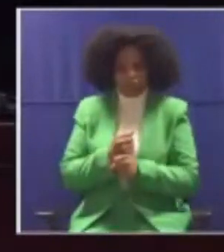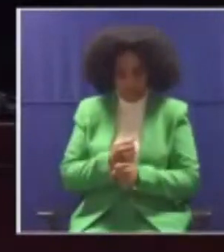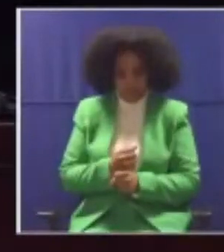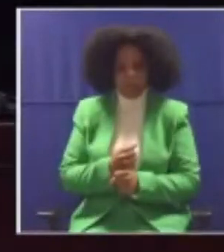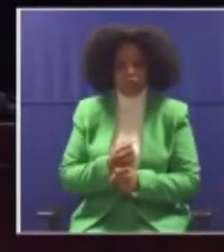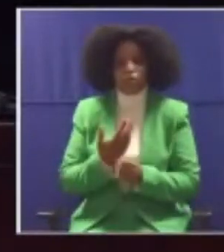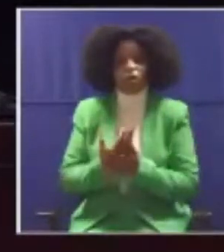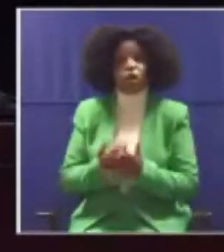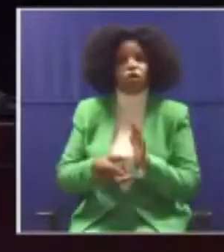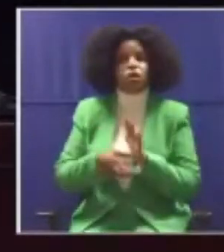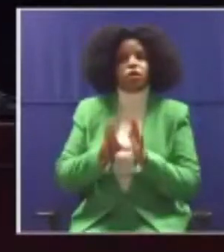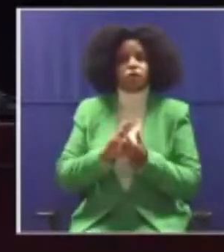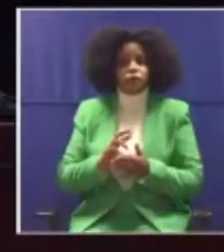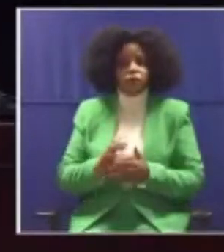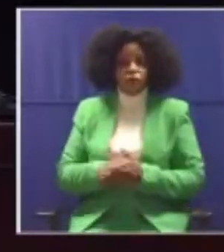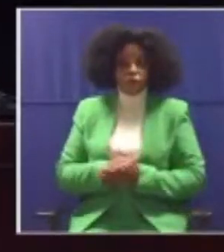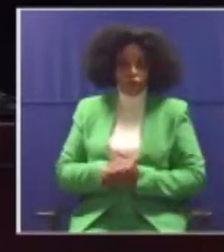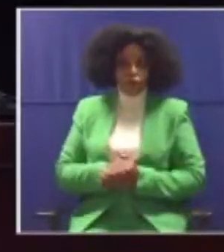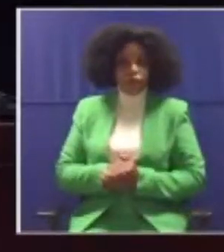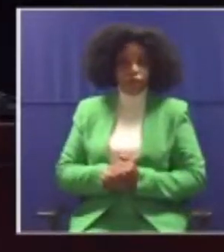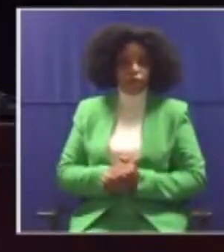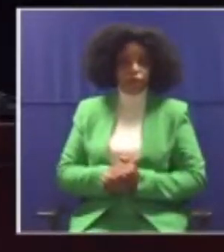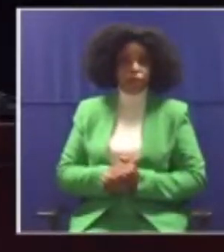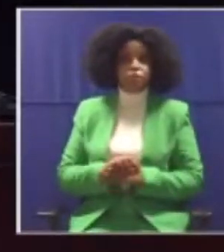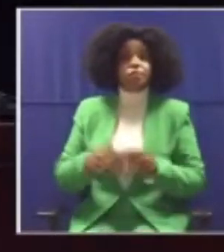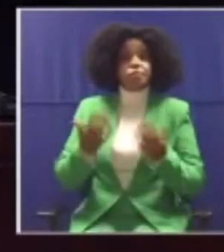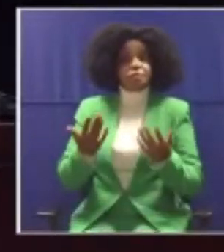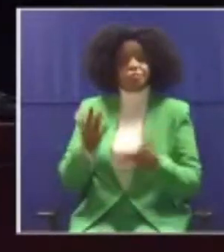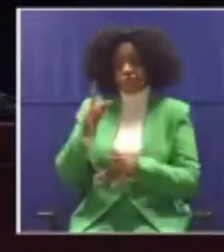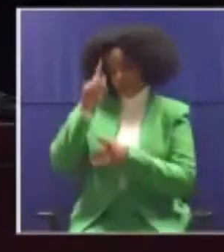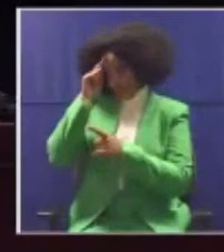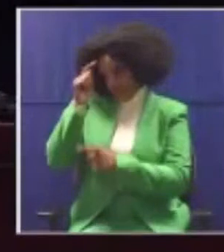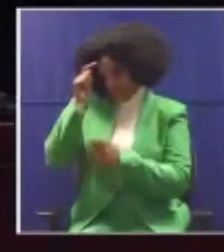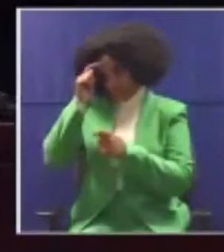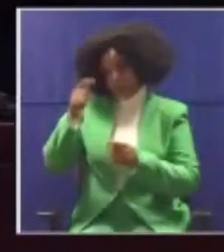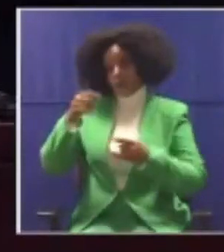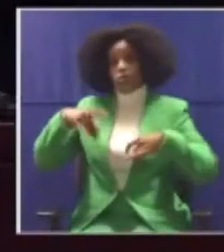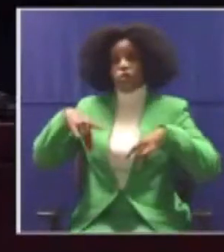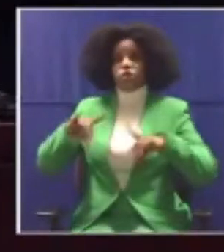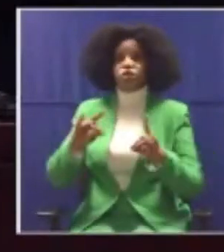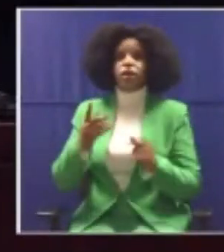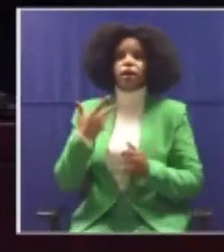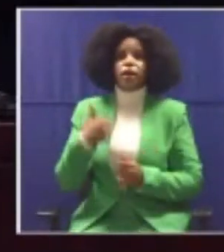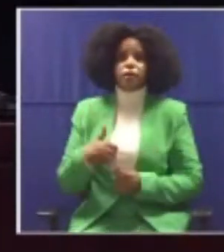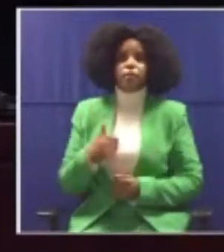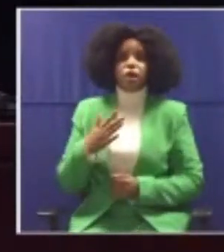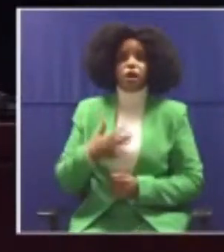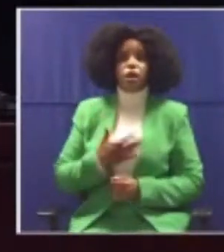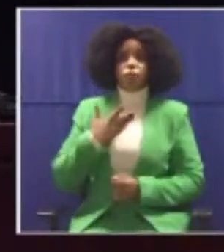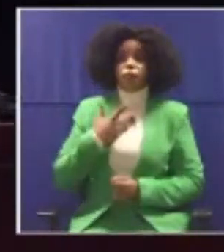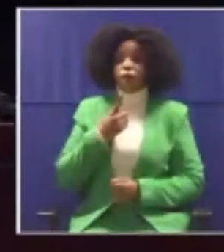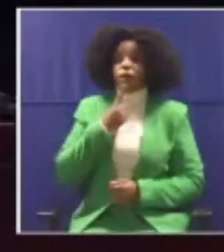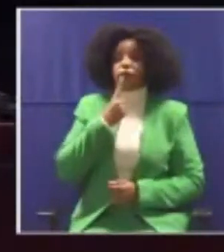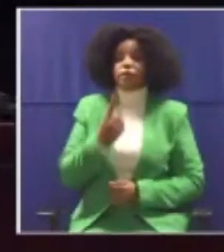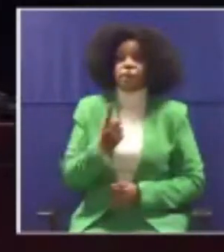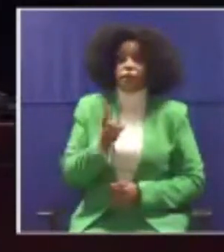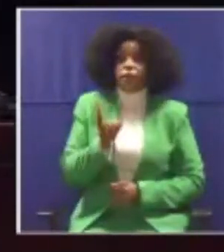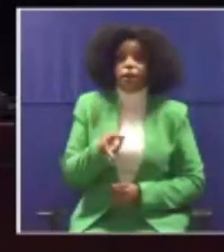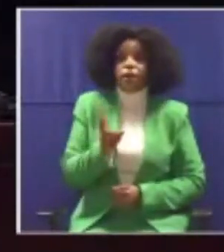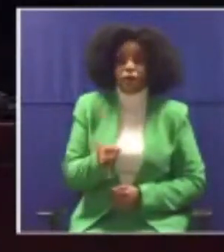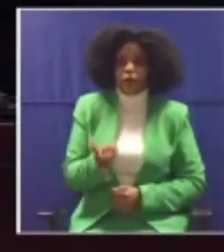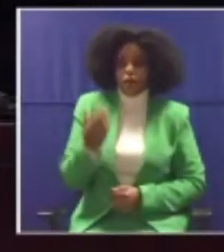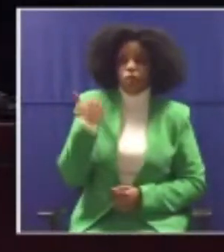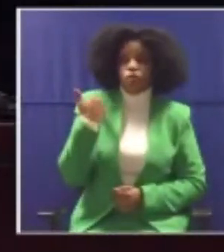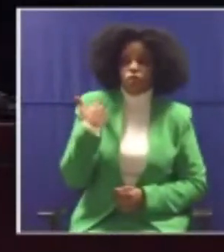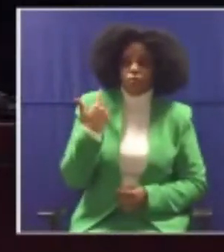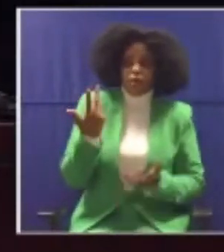Honorable Chair, if I may just say briefly just to remind ourselves what the white paper is